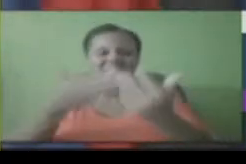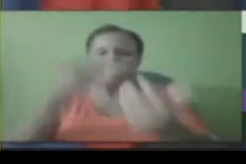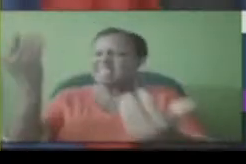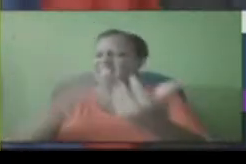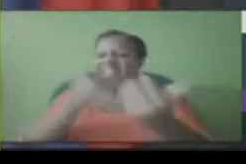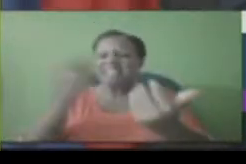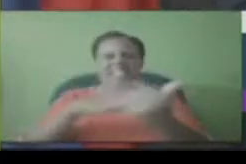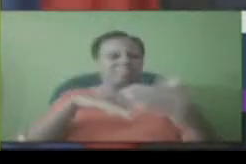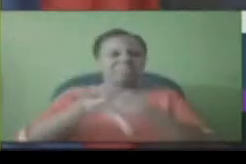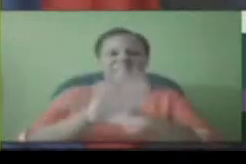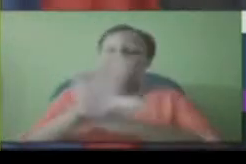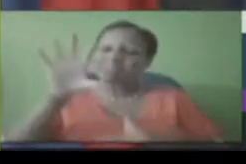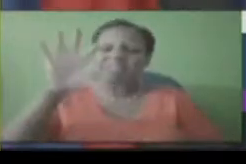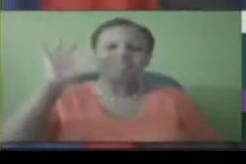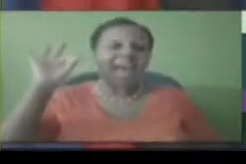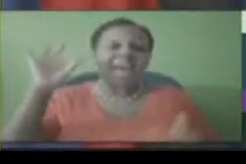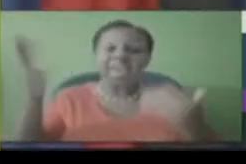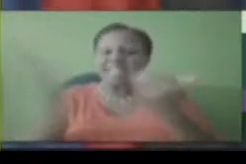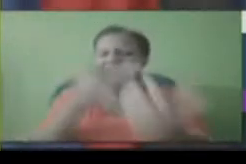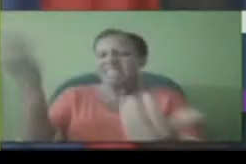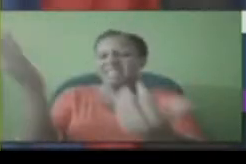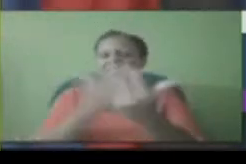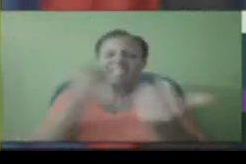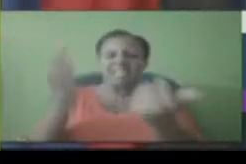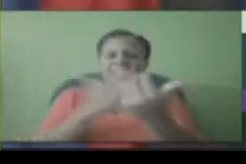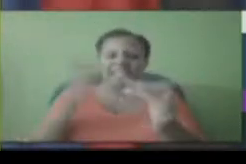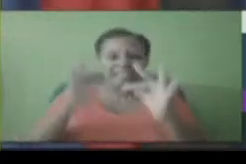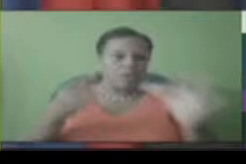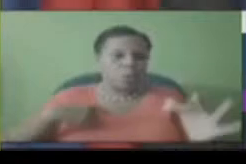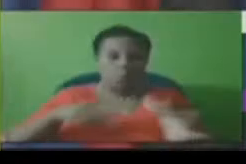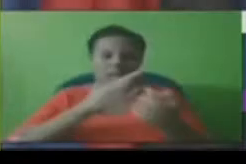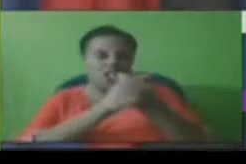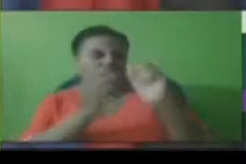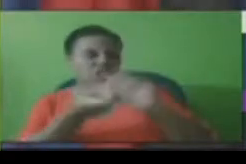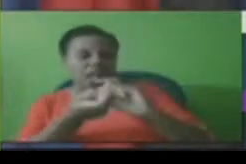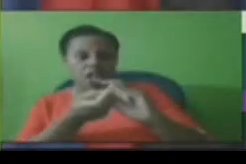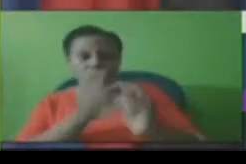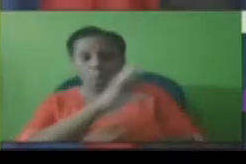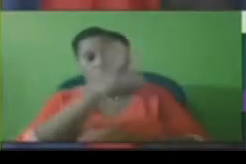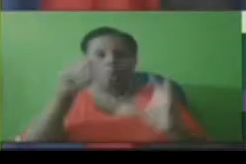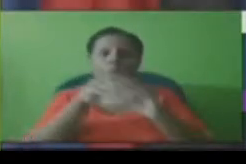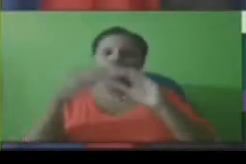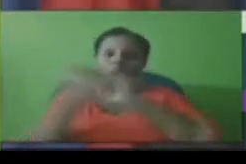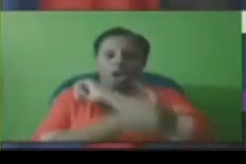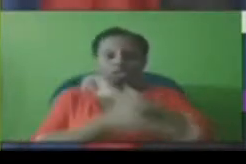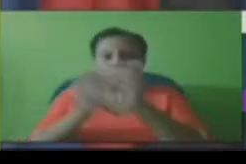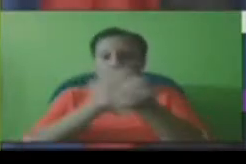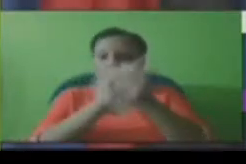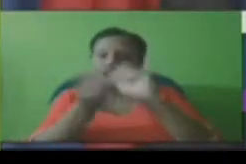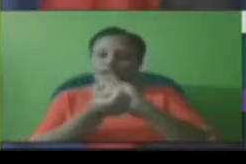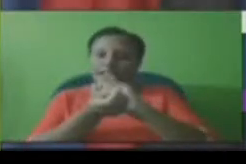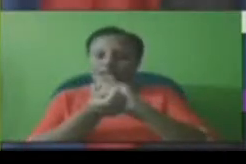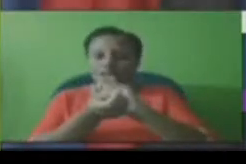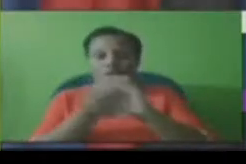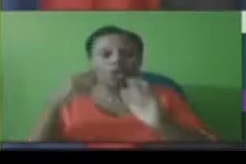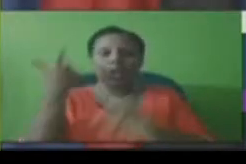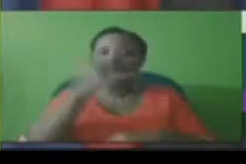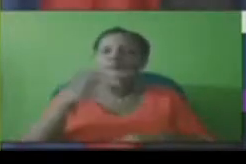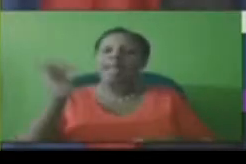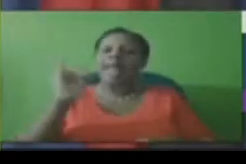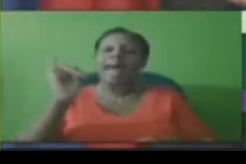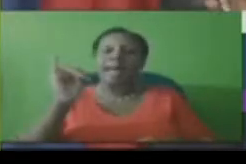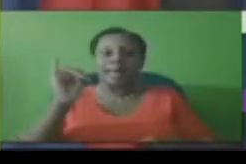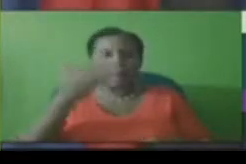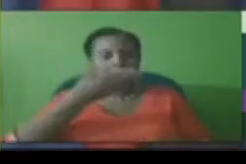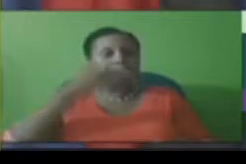the faster we digitize this country, the better we are going to be to cope with this. The Ministry of Finance